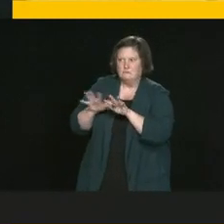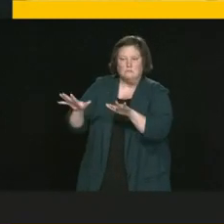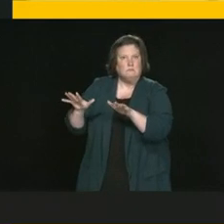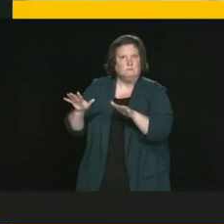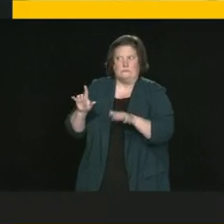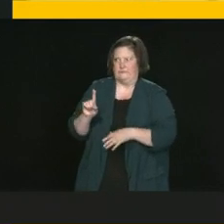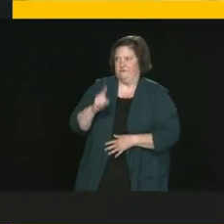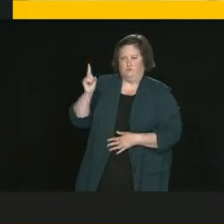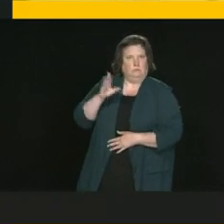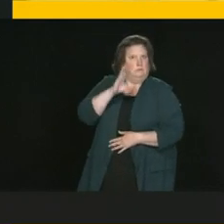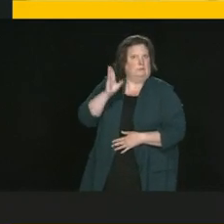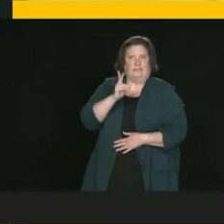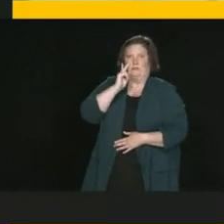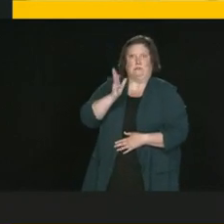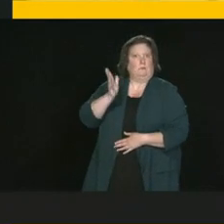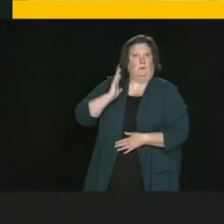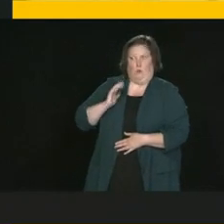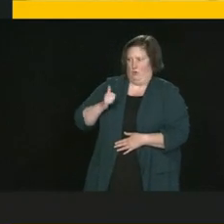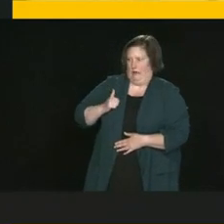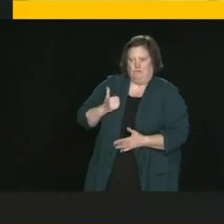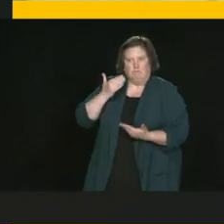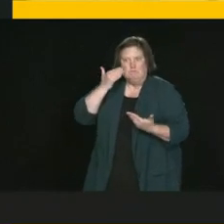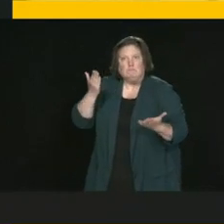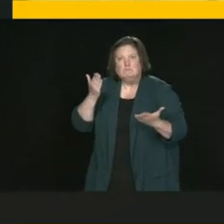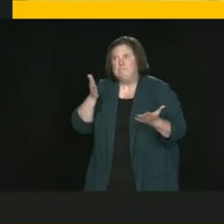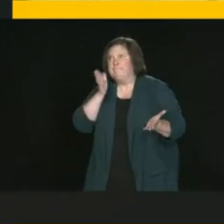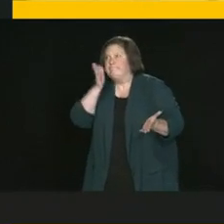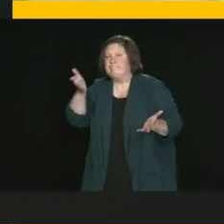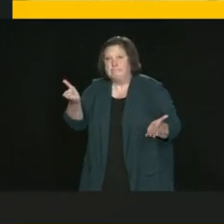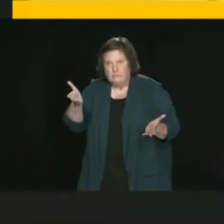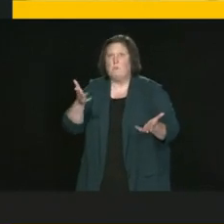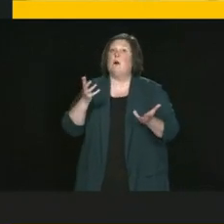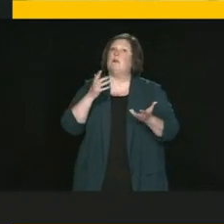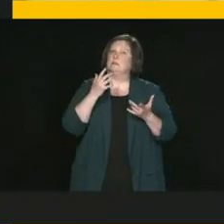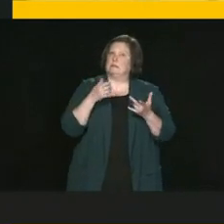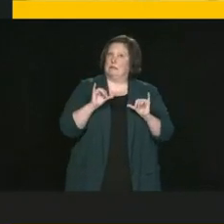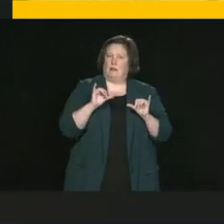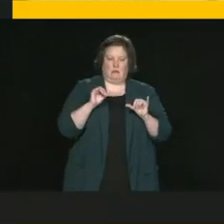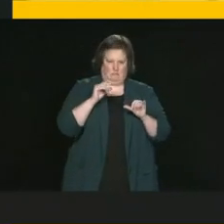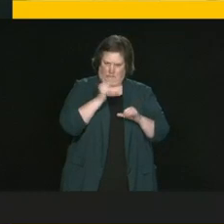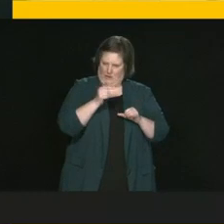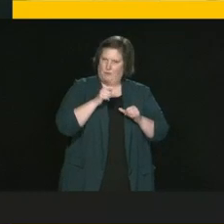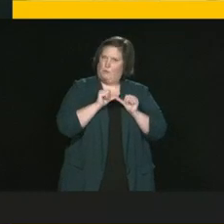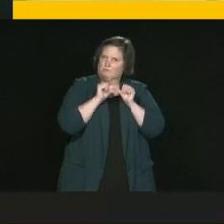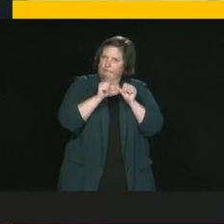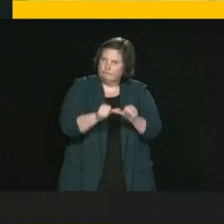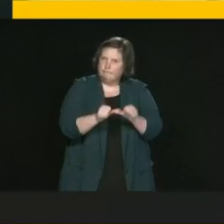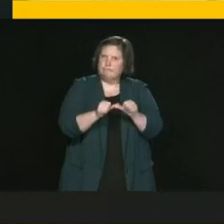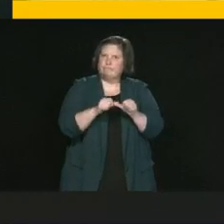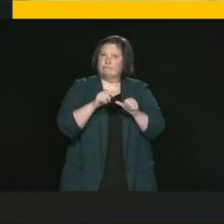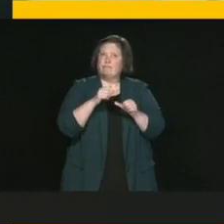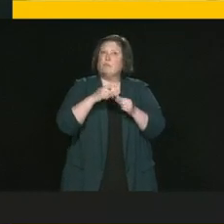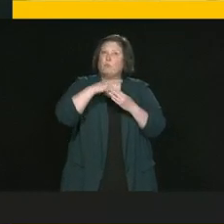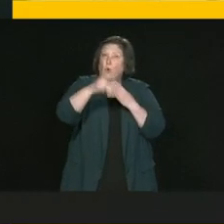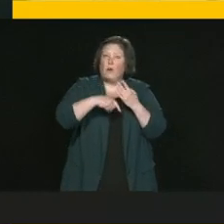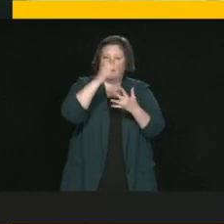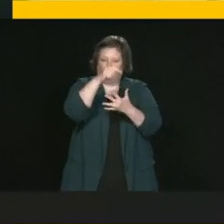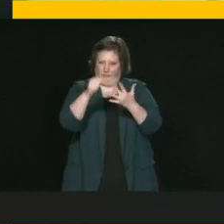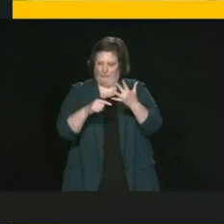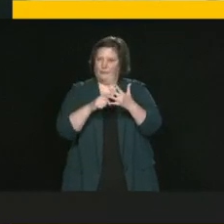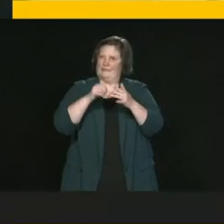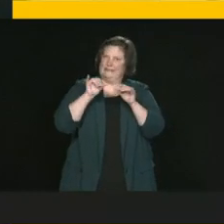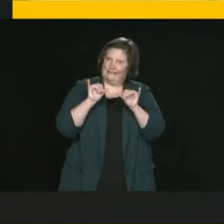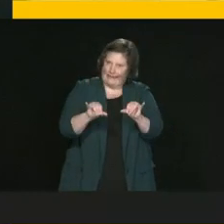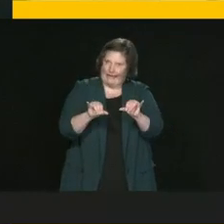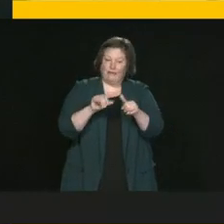unprecedented challenge for our country, and we're going to make sure that all of our supports, including the Canada Emergency Wage Subsidy and